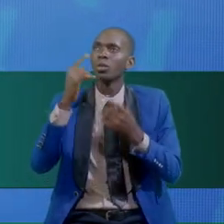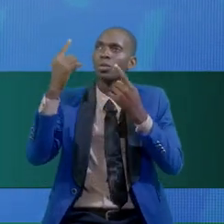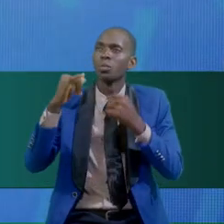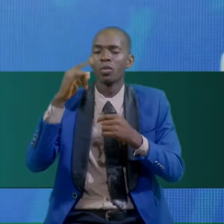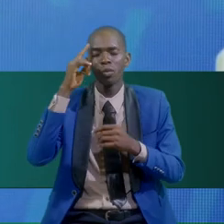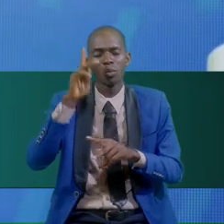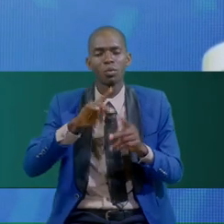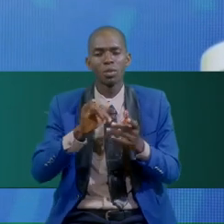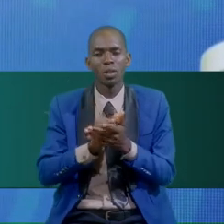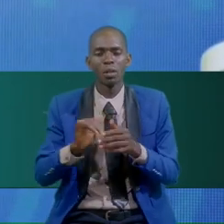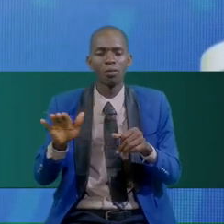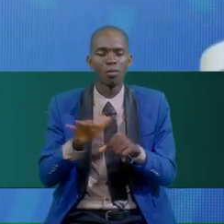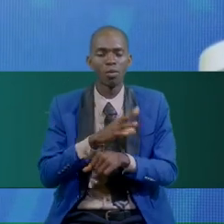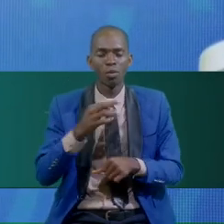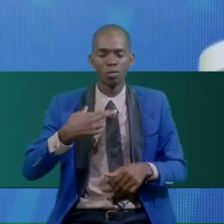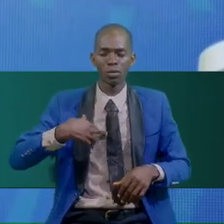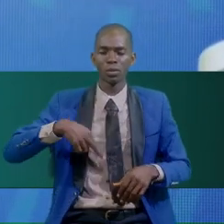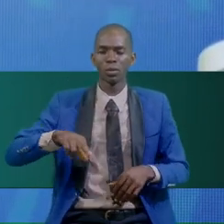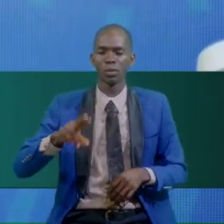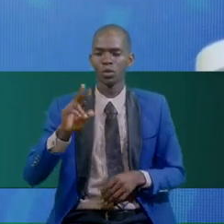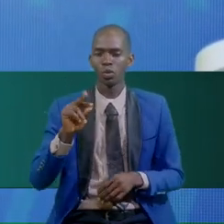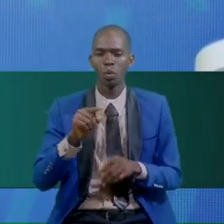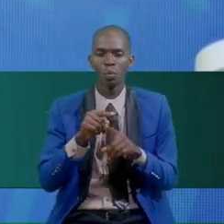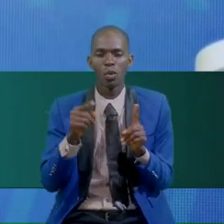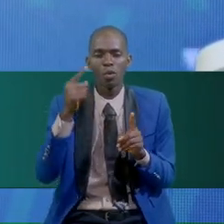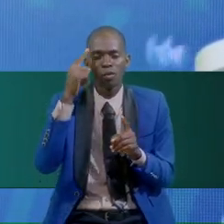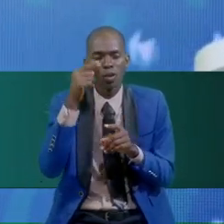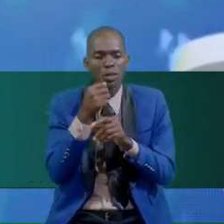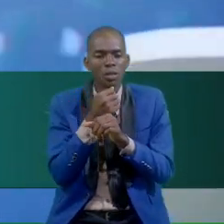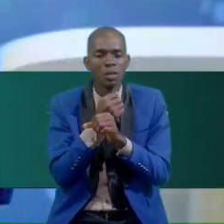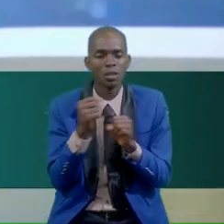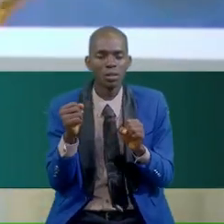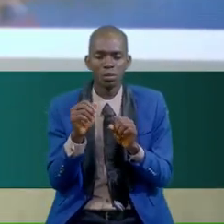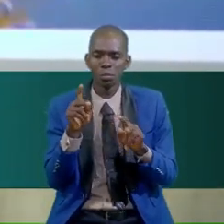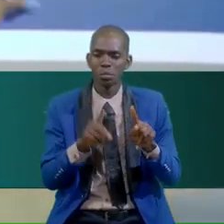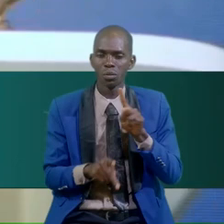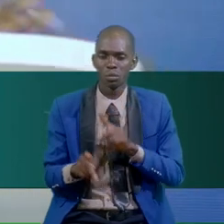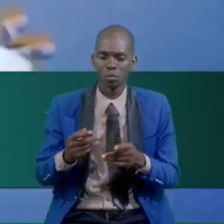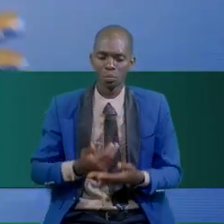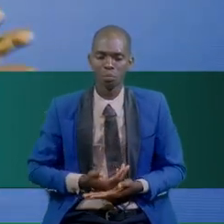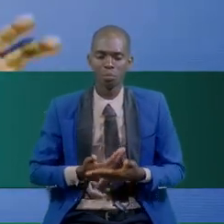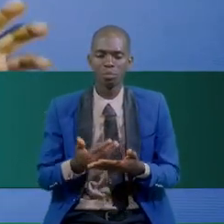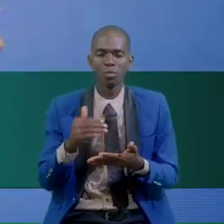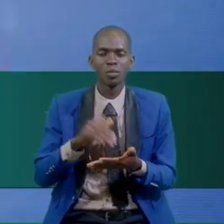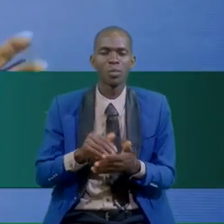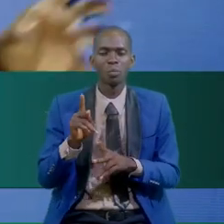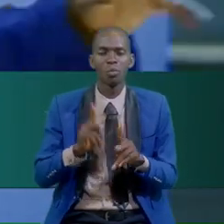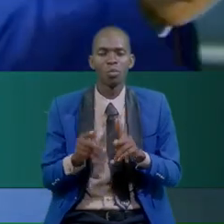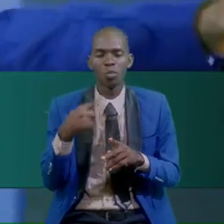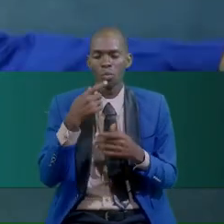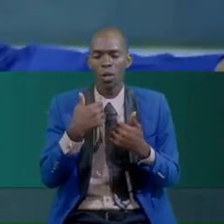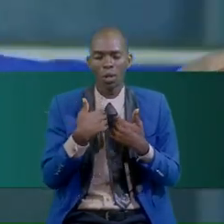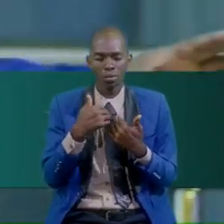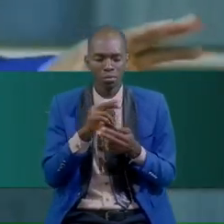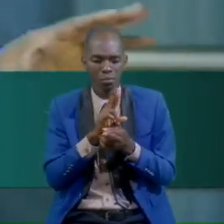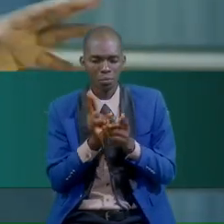coming for those who are saved, those who are born again, those who have repented, and those whose sacrifice